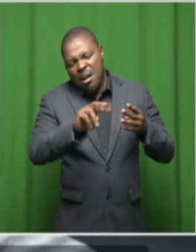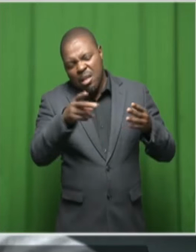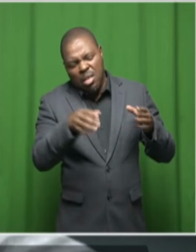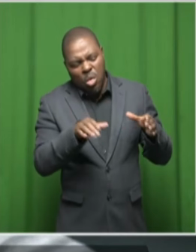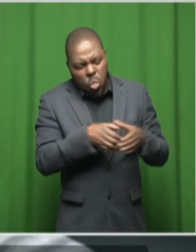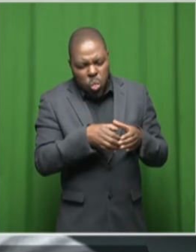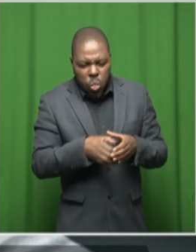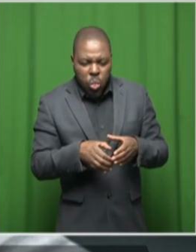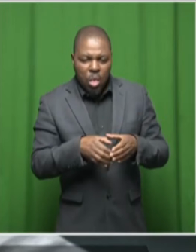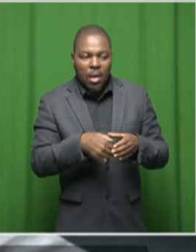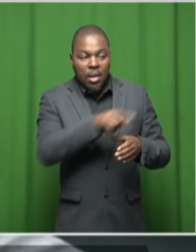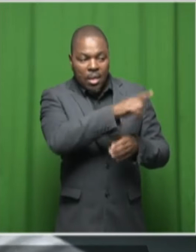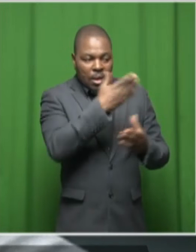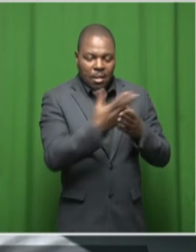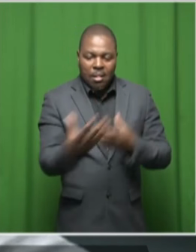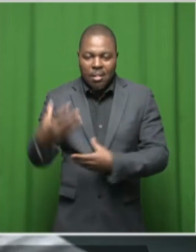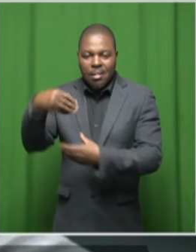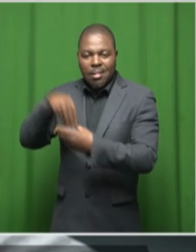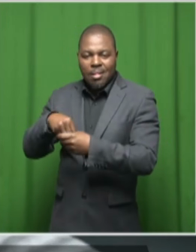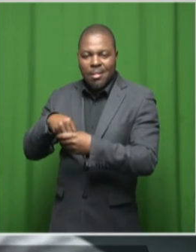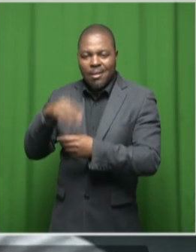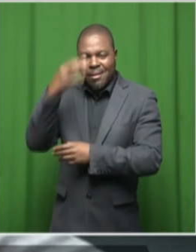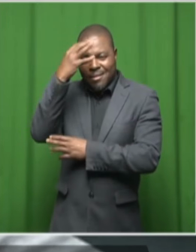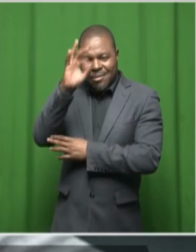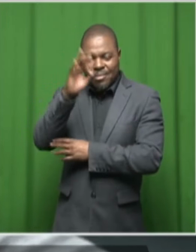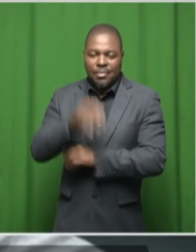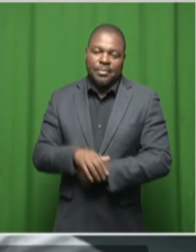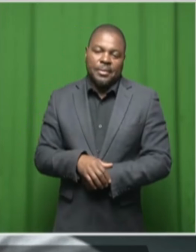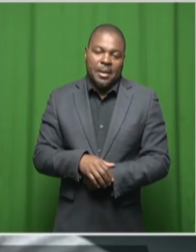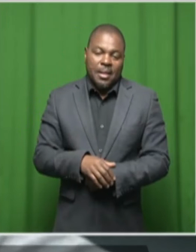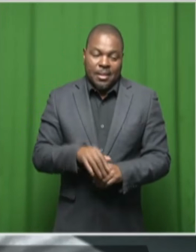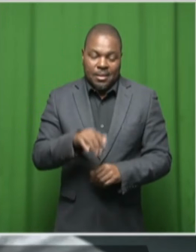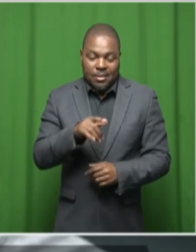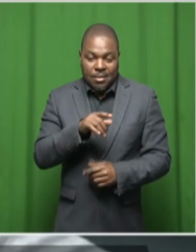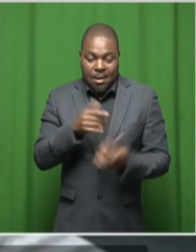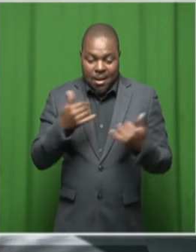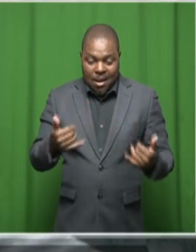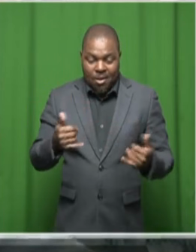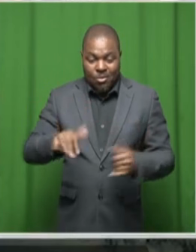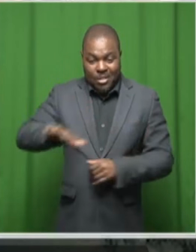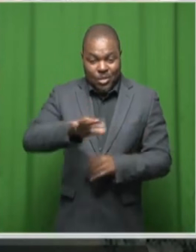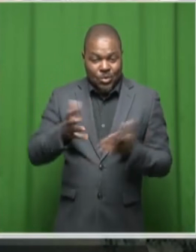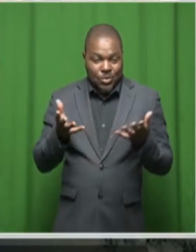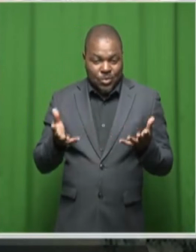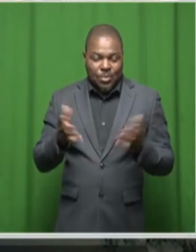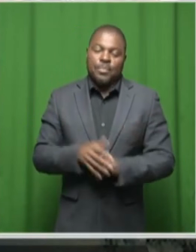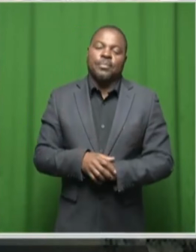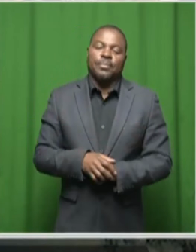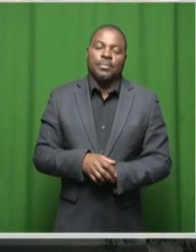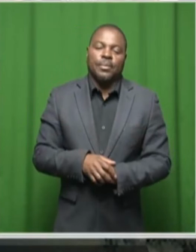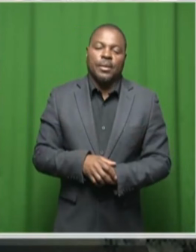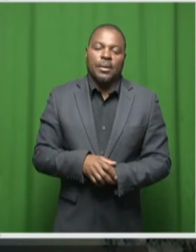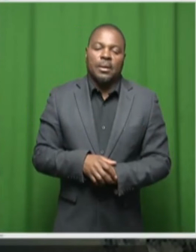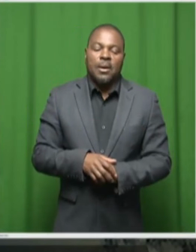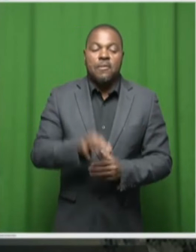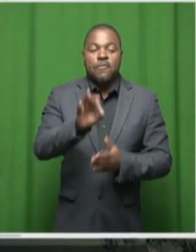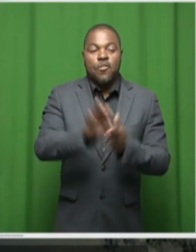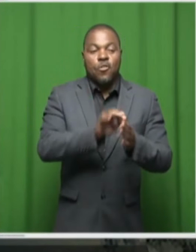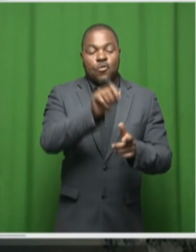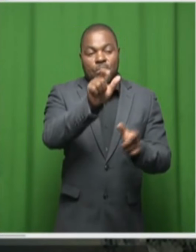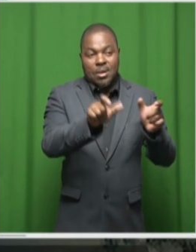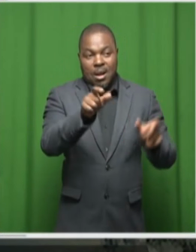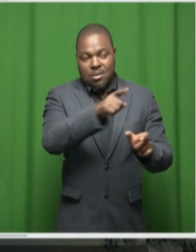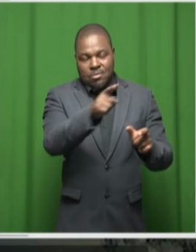have a share in this government. And that's the premise that we are coming from, that this is essentially on some level what the voters